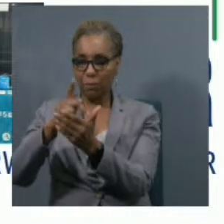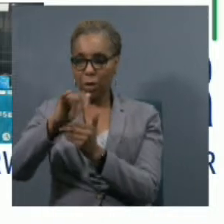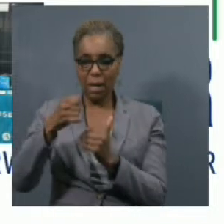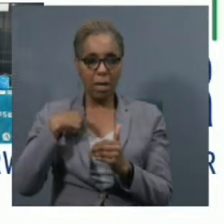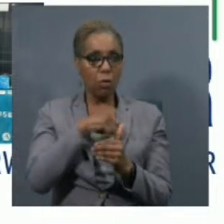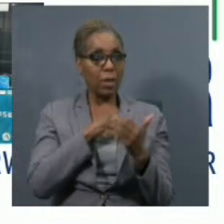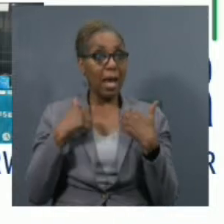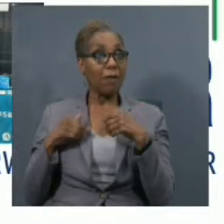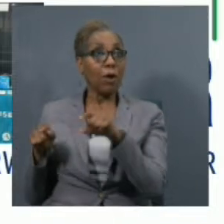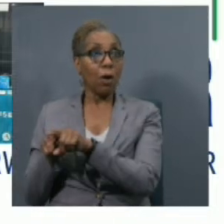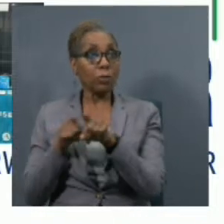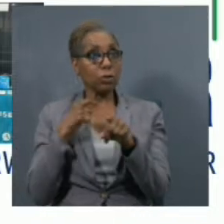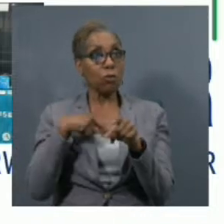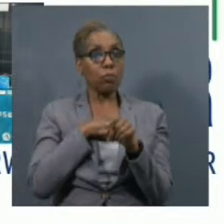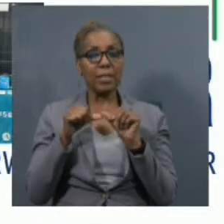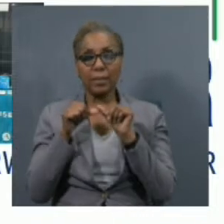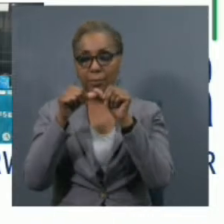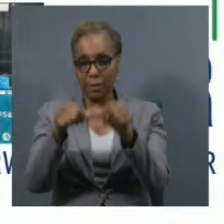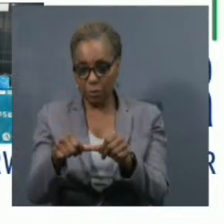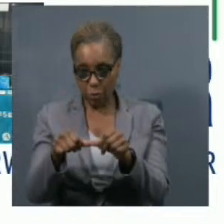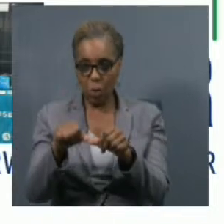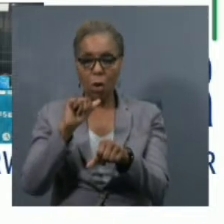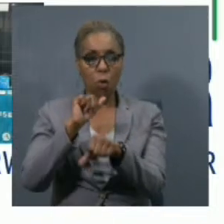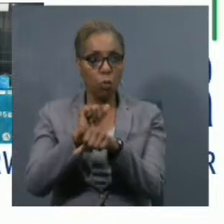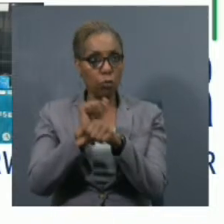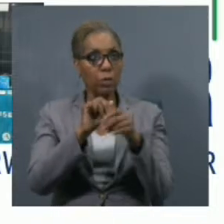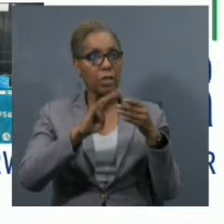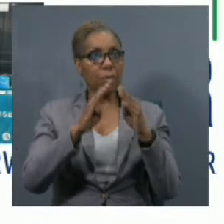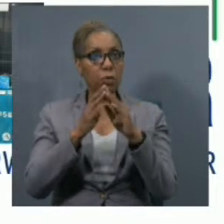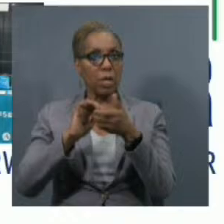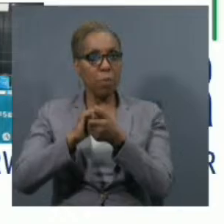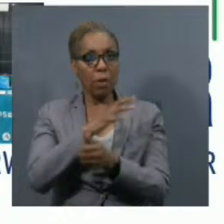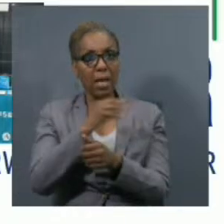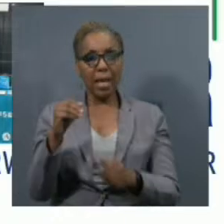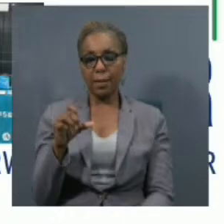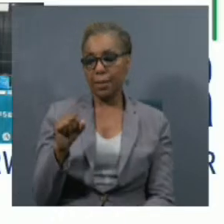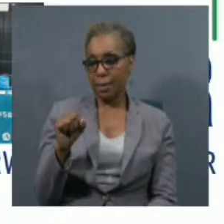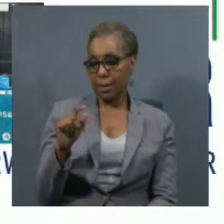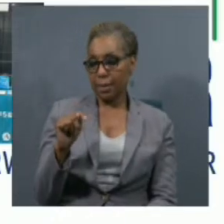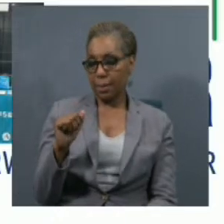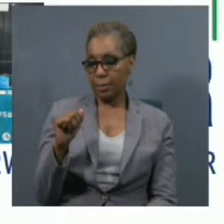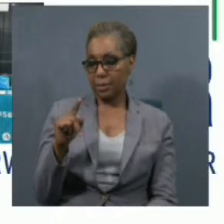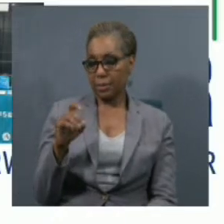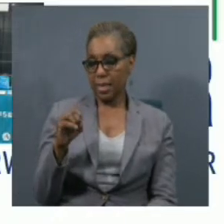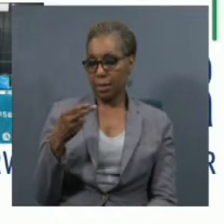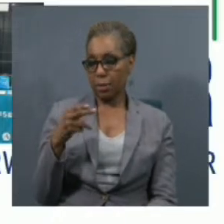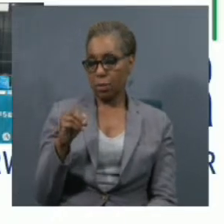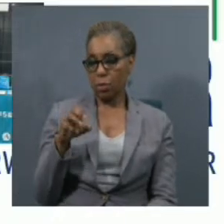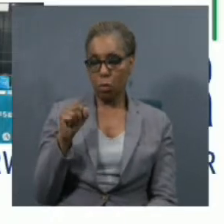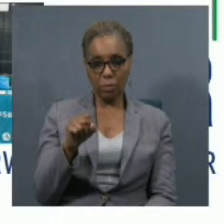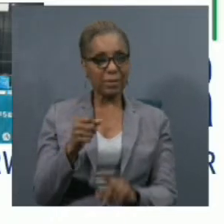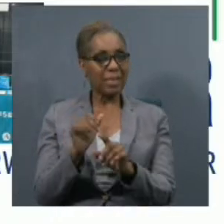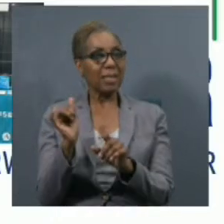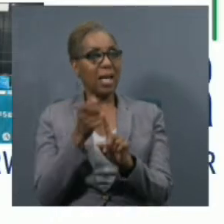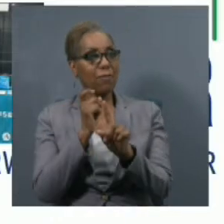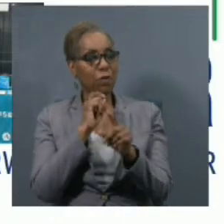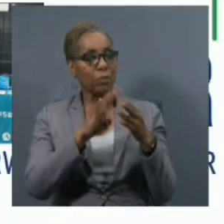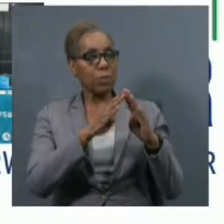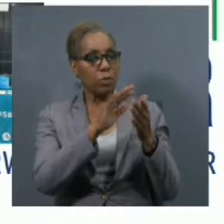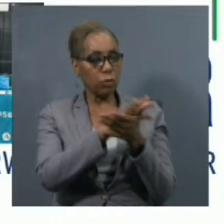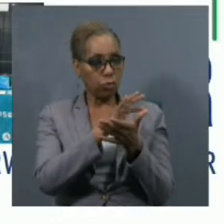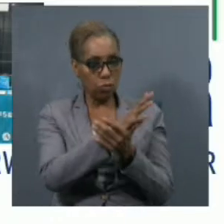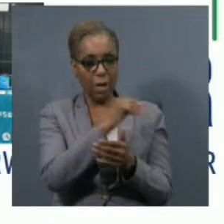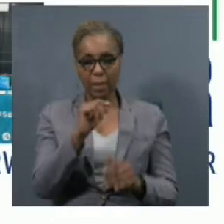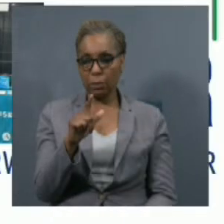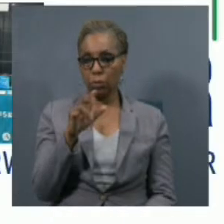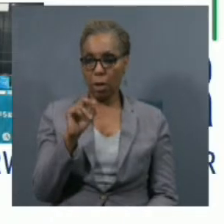We also continue to work with community partners and stakeholders, so that's everything from the community schools to Little Rock Police Department